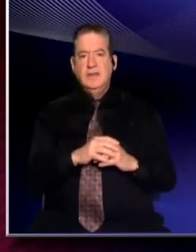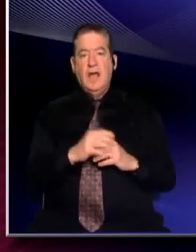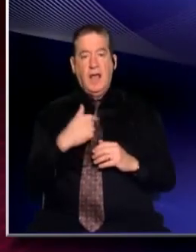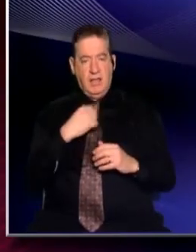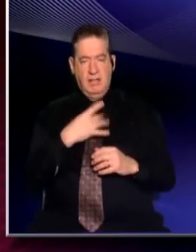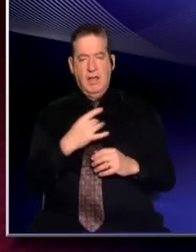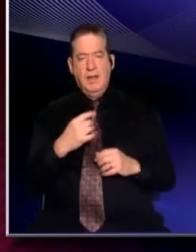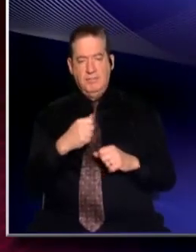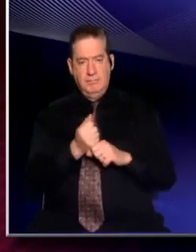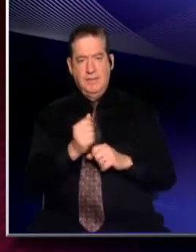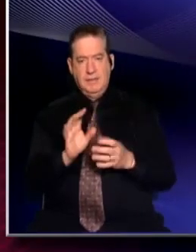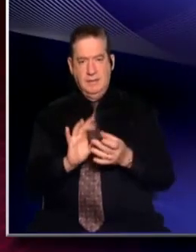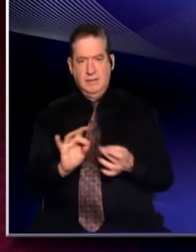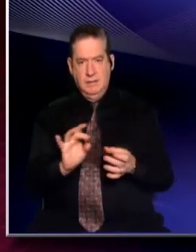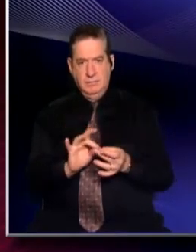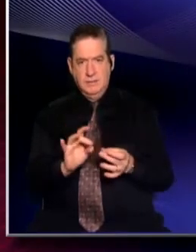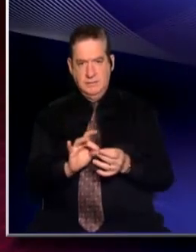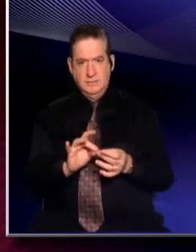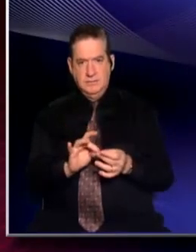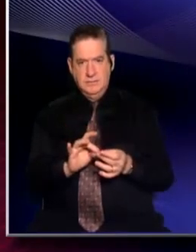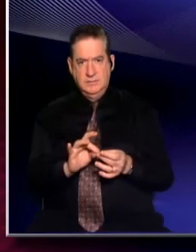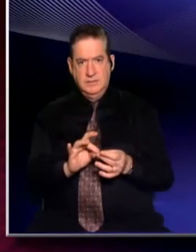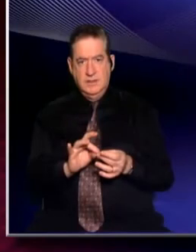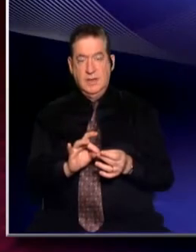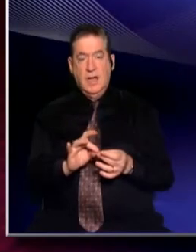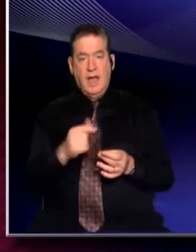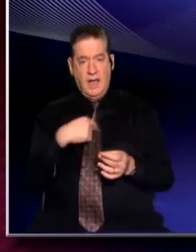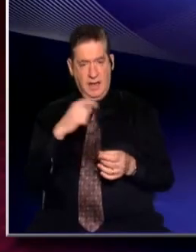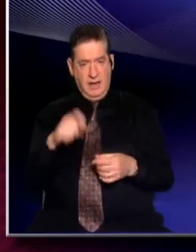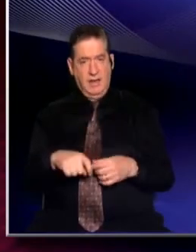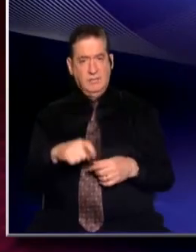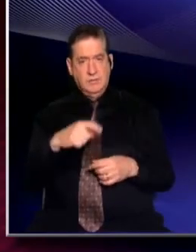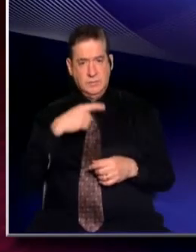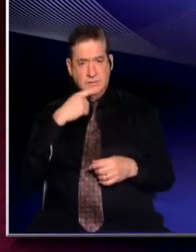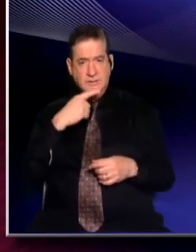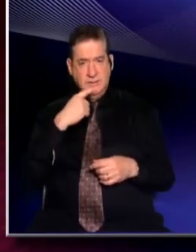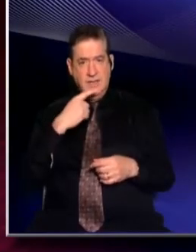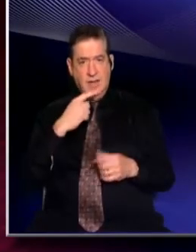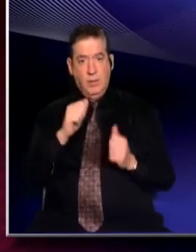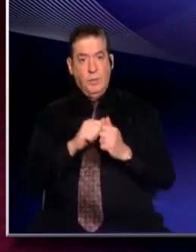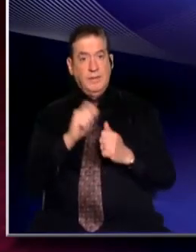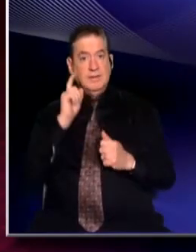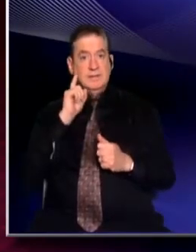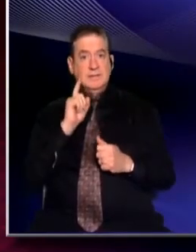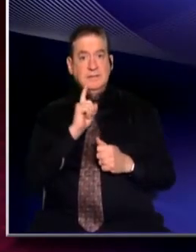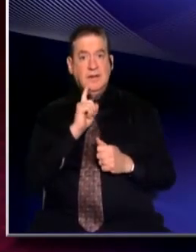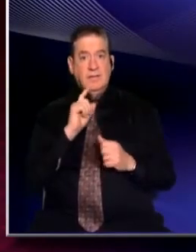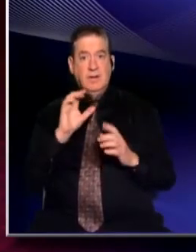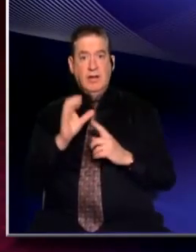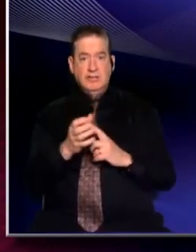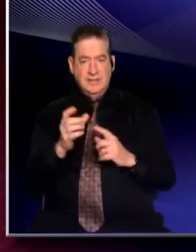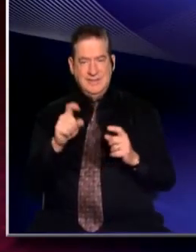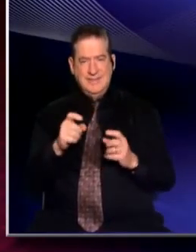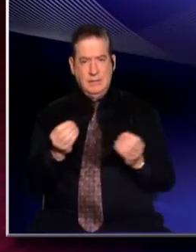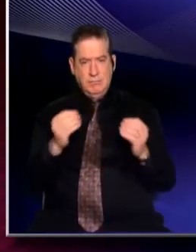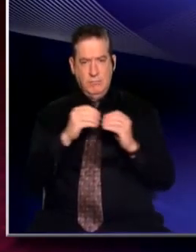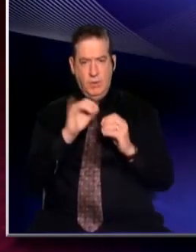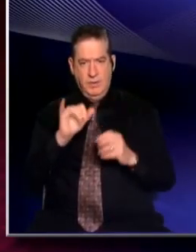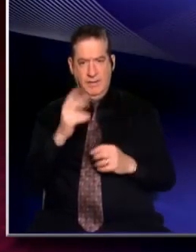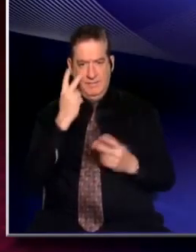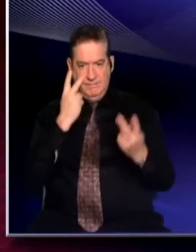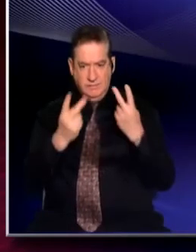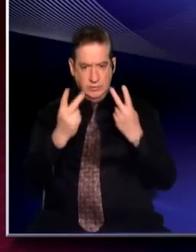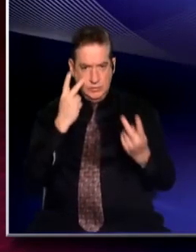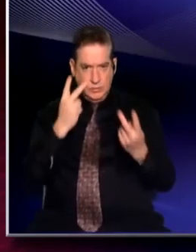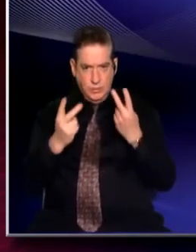like to make a comment. I have to say, with deaf culture, we need more of that visual connection